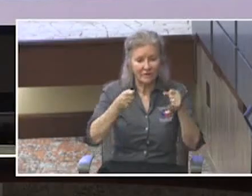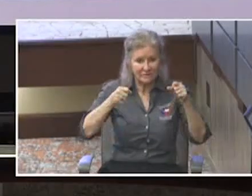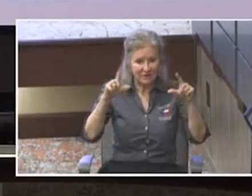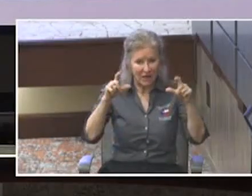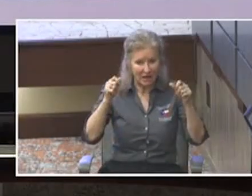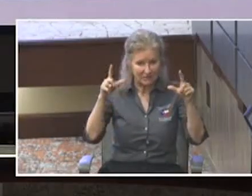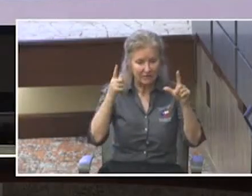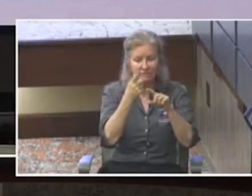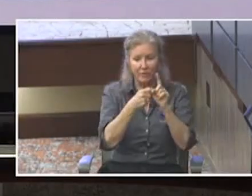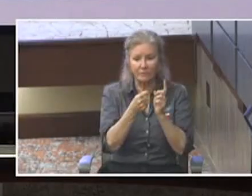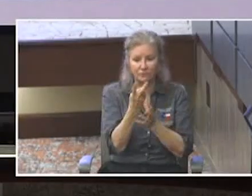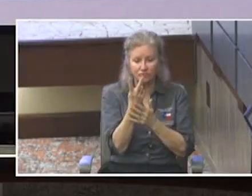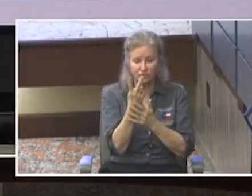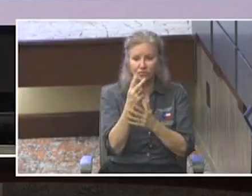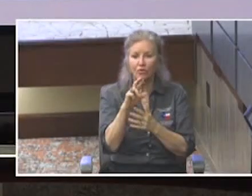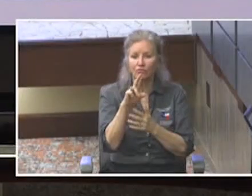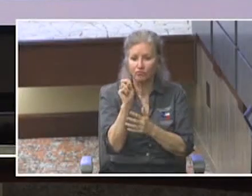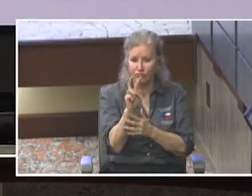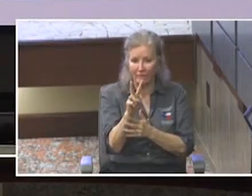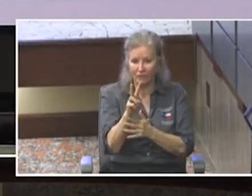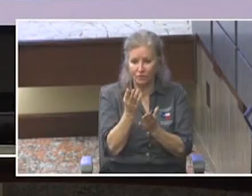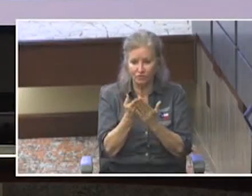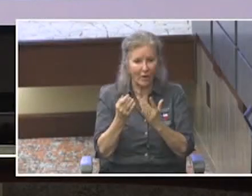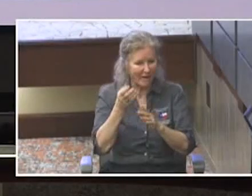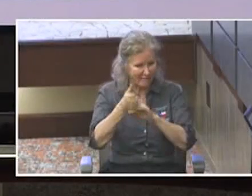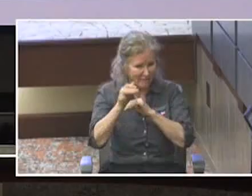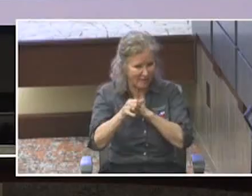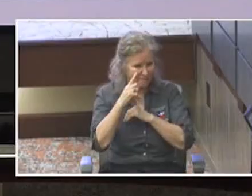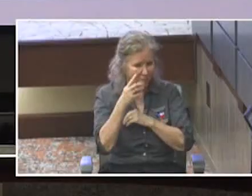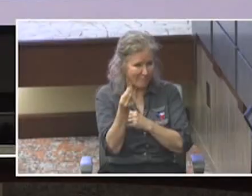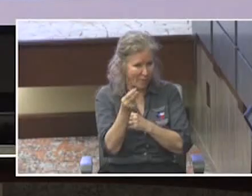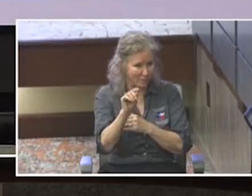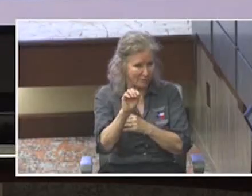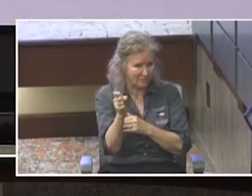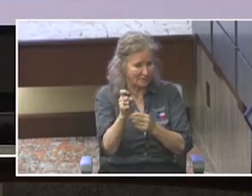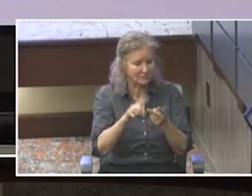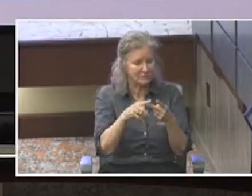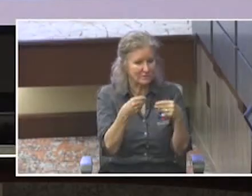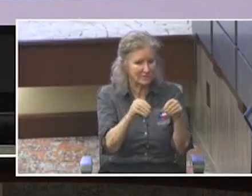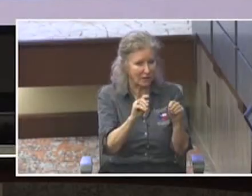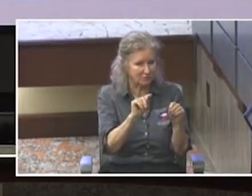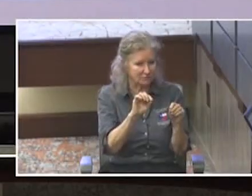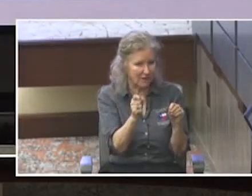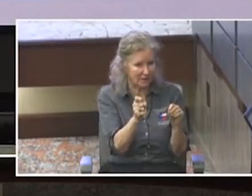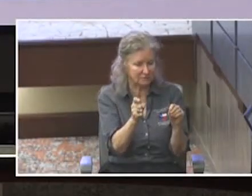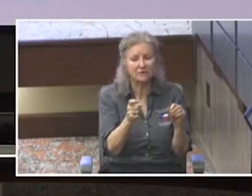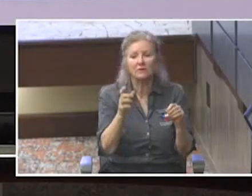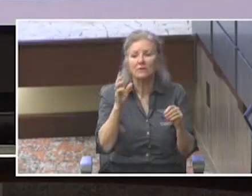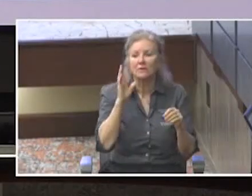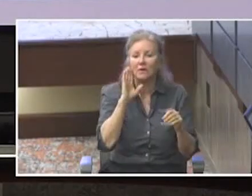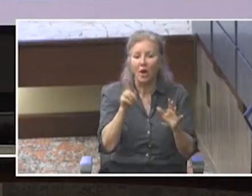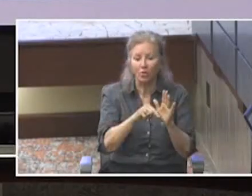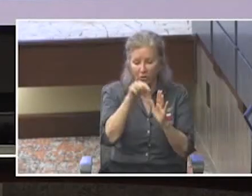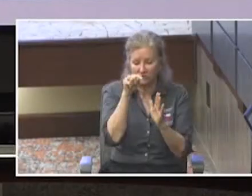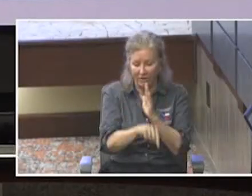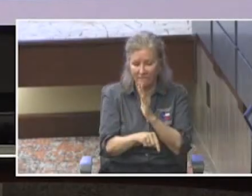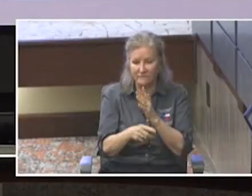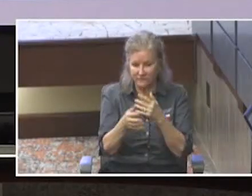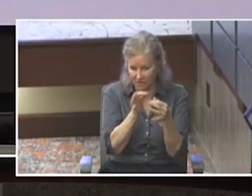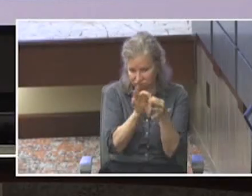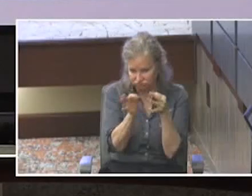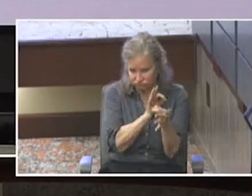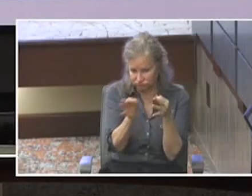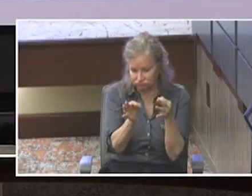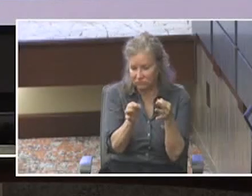major revenue sources right after this for our property taxes and our sales taxes, so I'll do a little bit deeper of a dive into